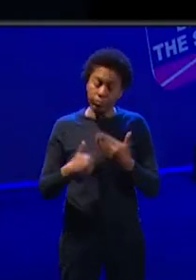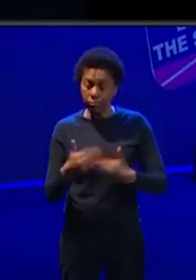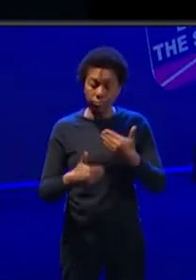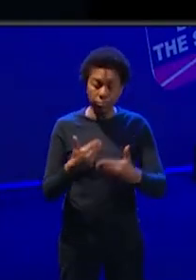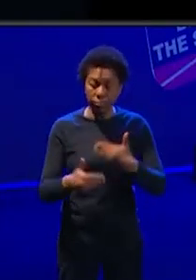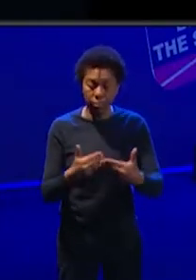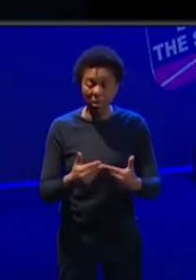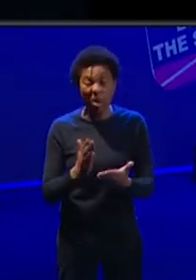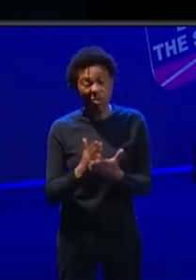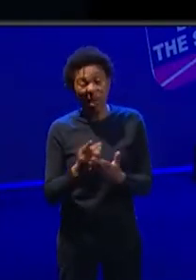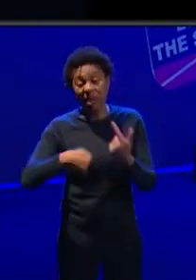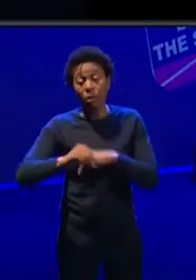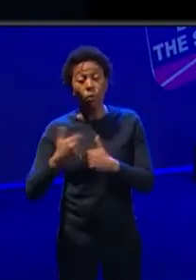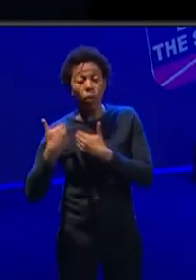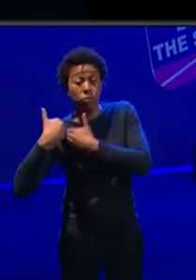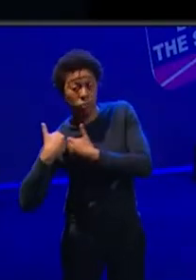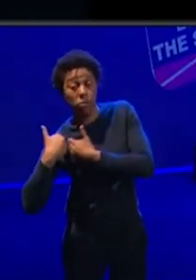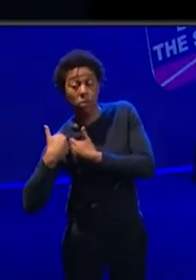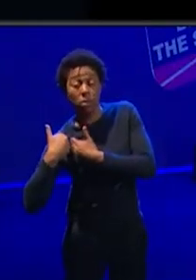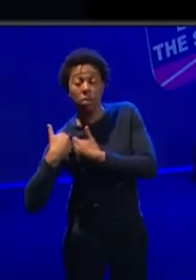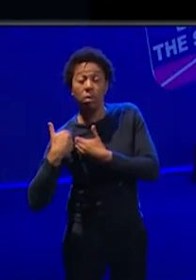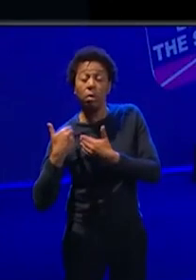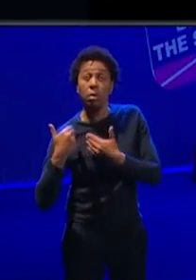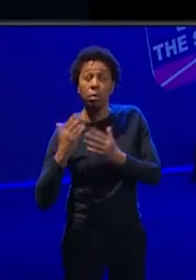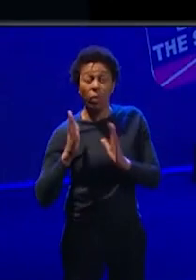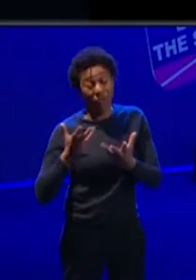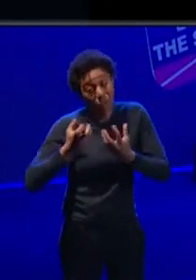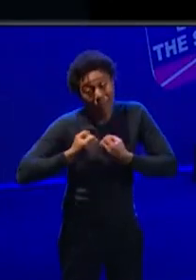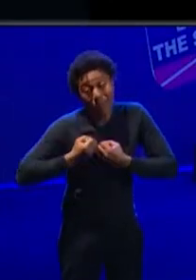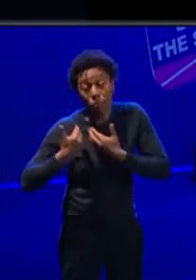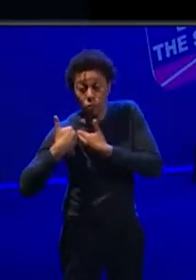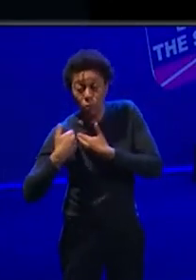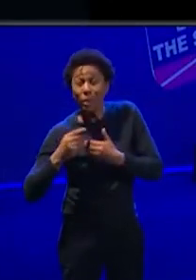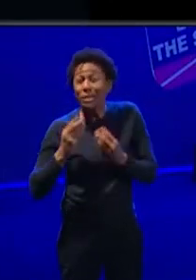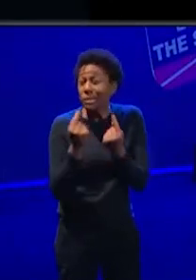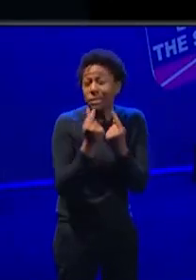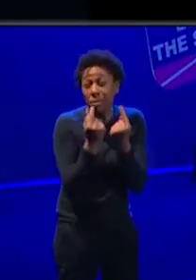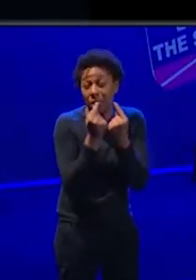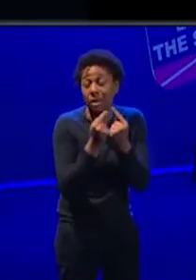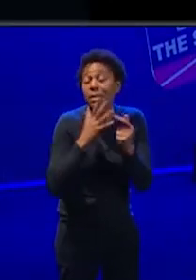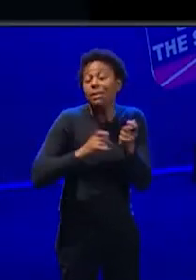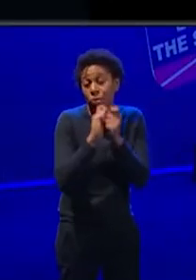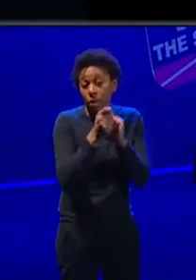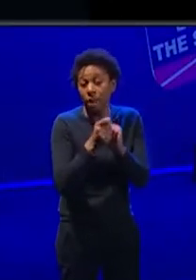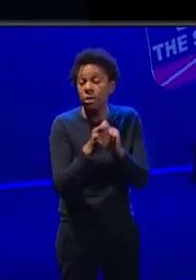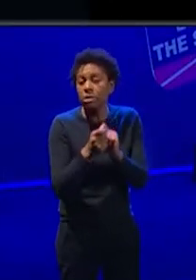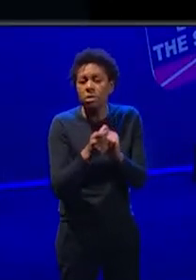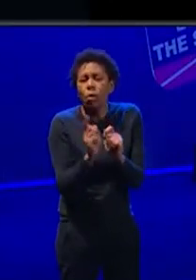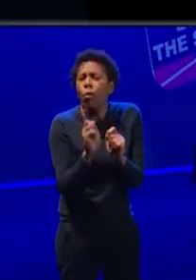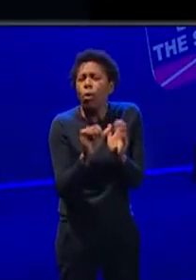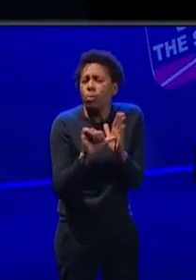are all responsible for, and we all have to take responsibility for trying to change. A couple of those traps are